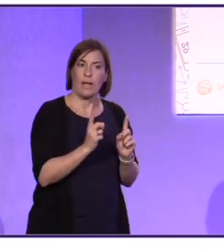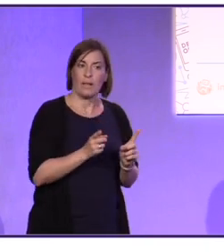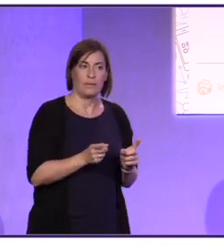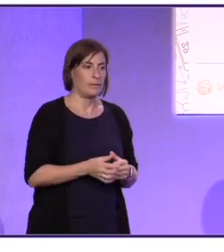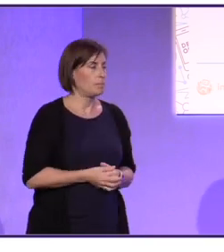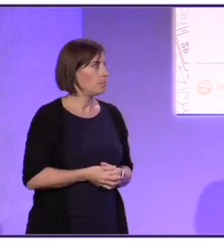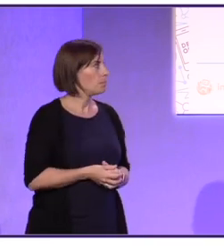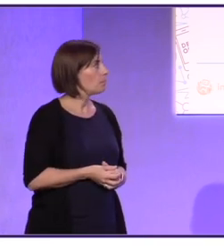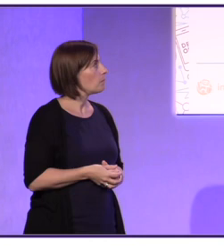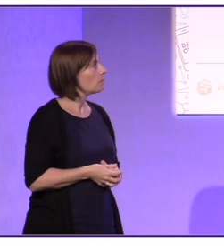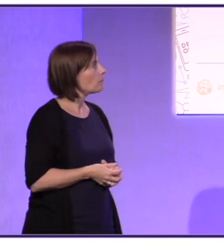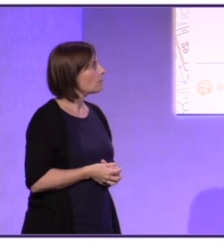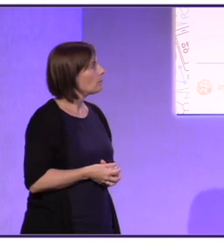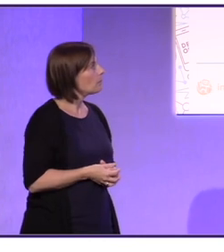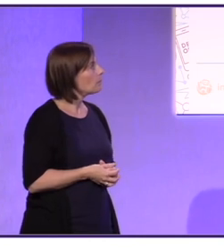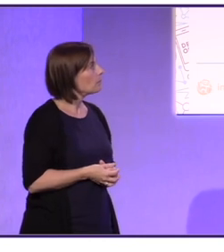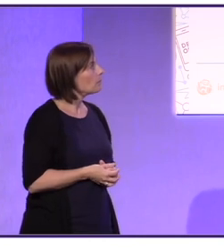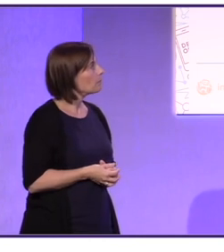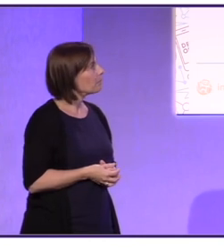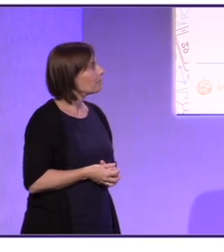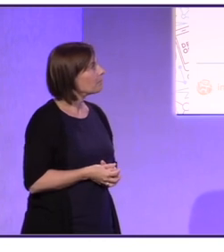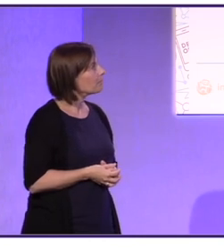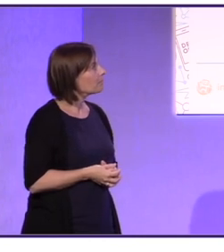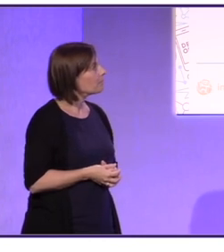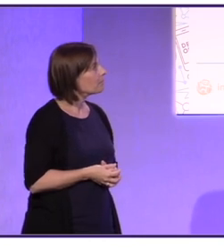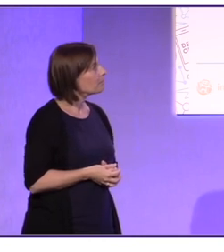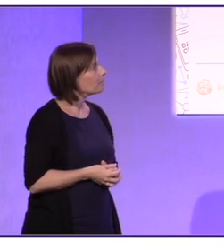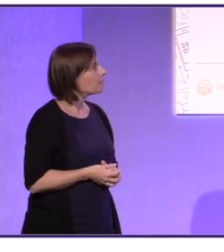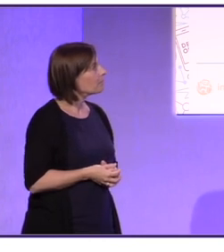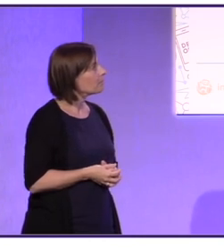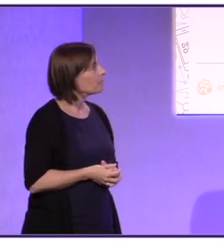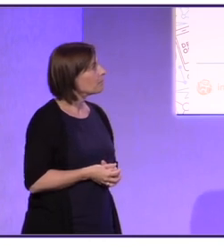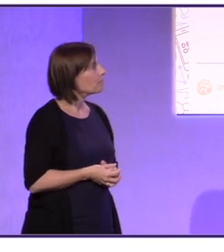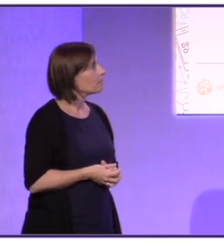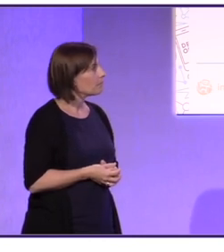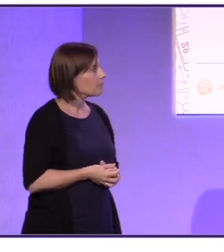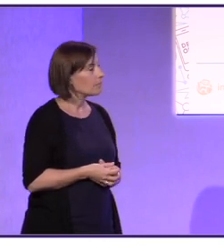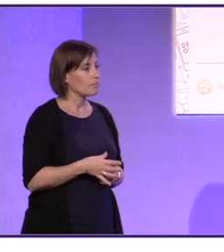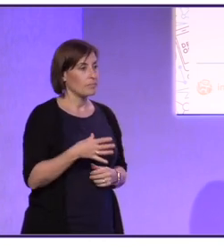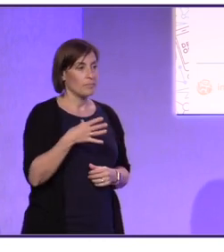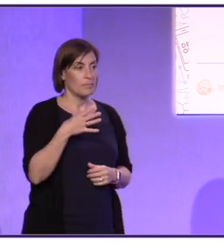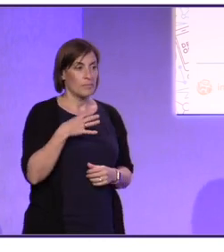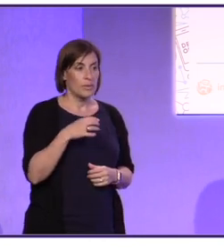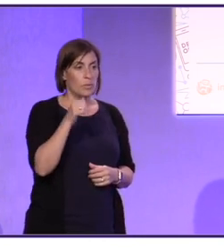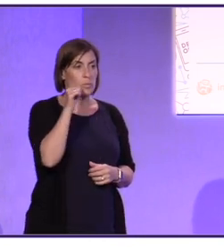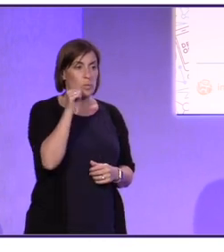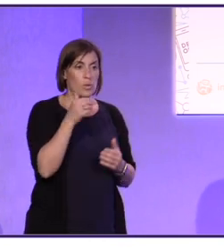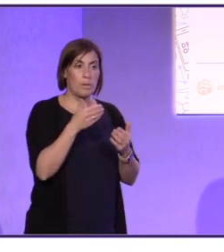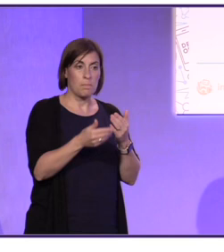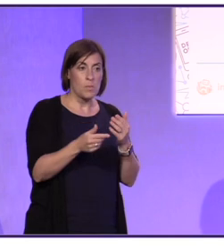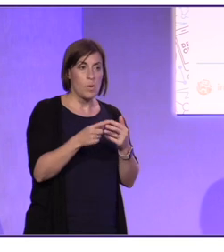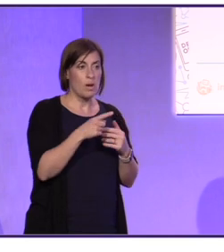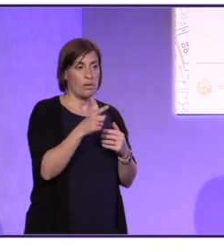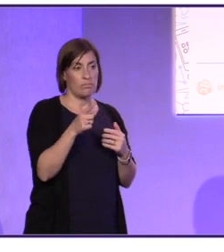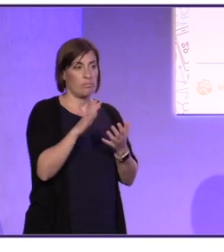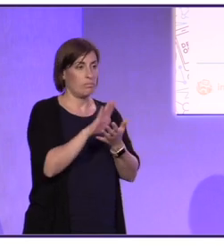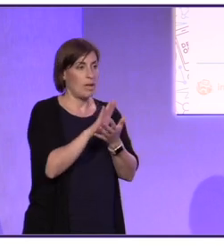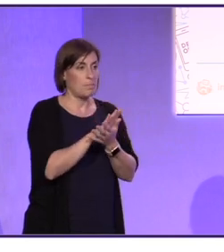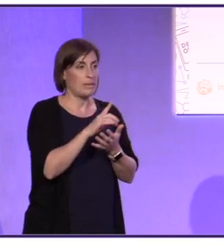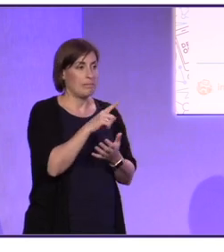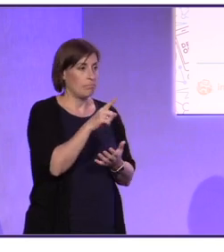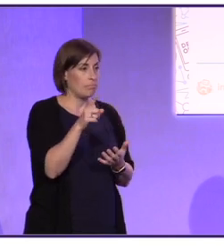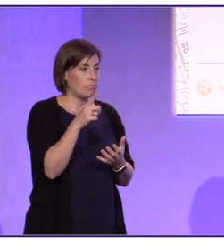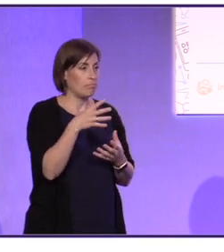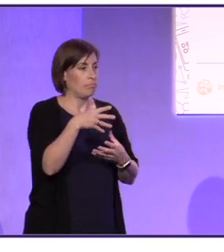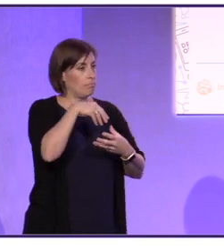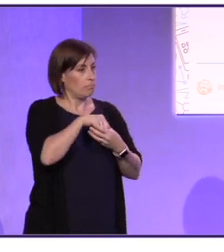Exactly. Thanks. If you want to know more about that, we would be very happy if you join us in an